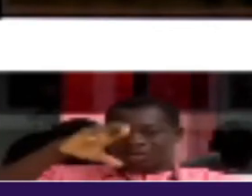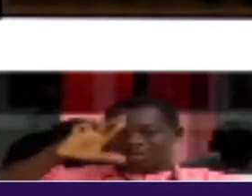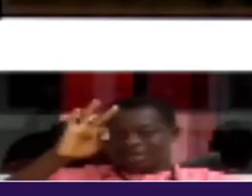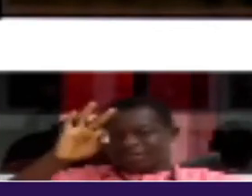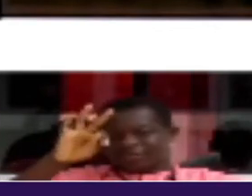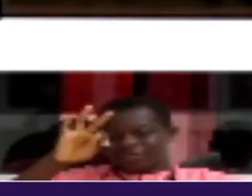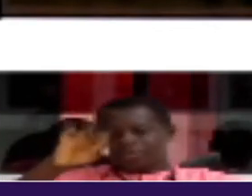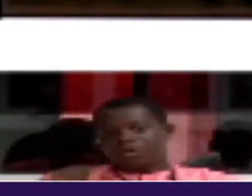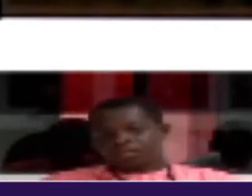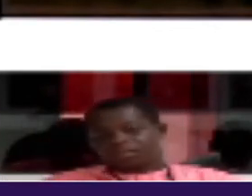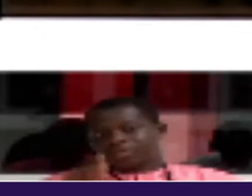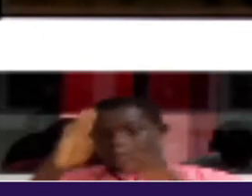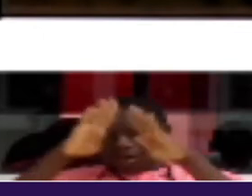Guard.